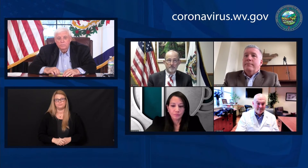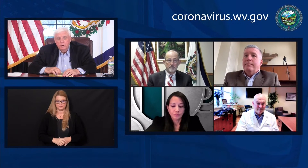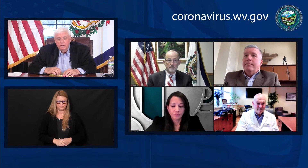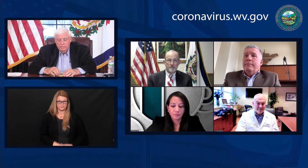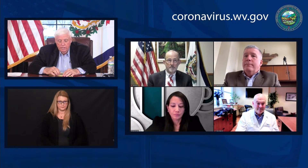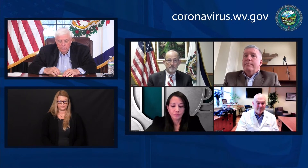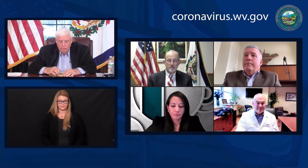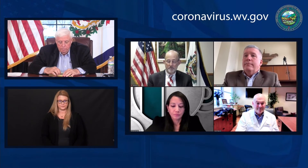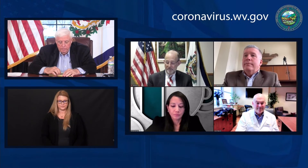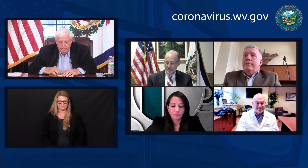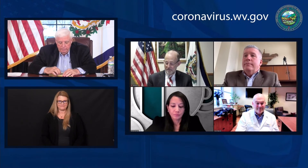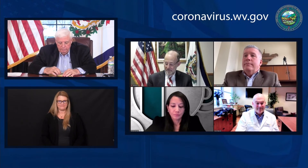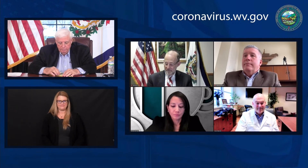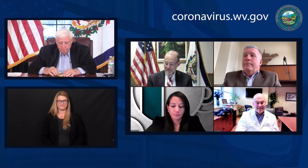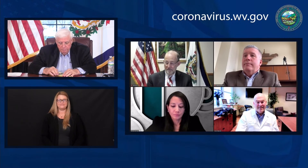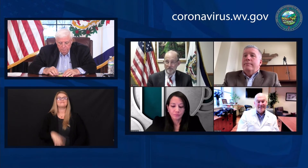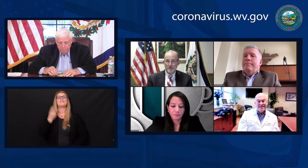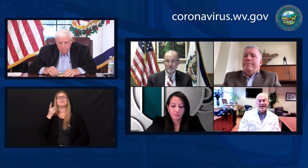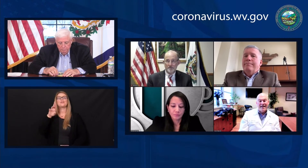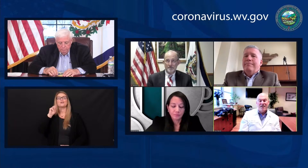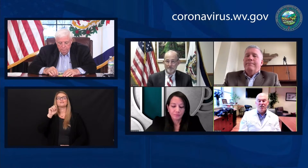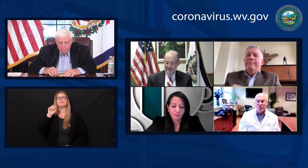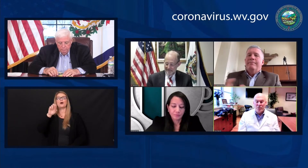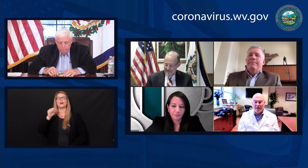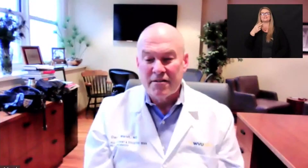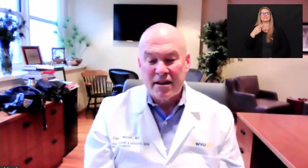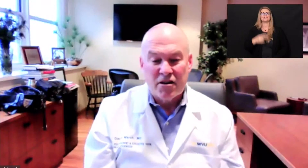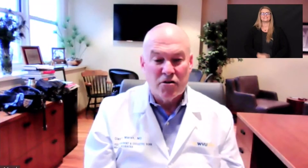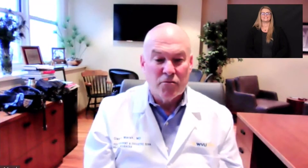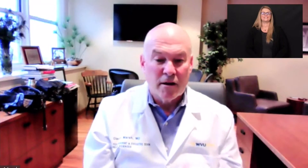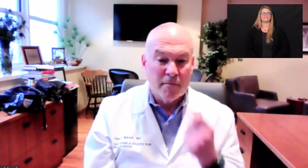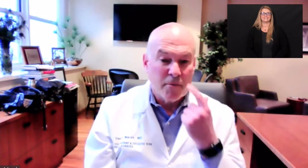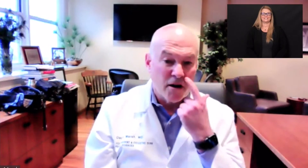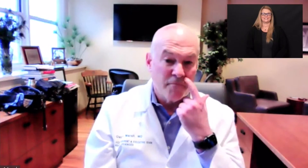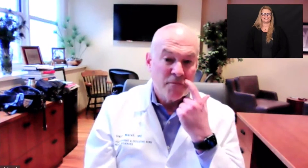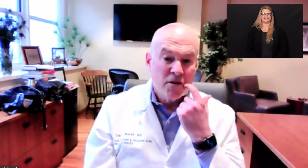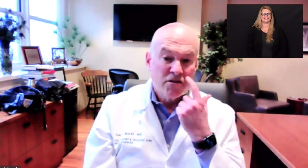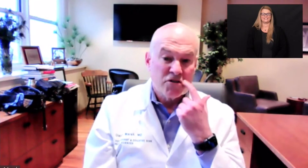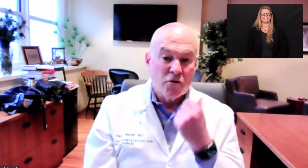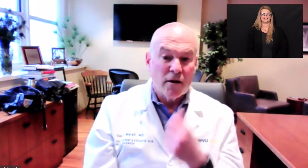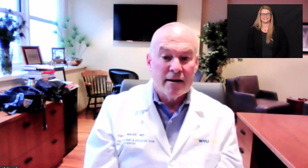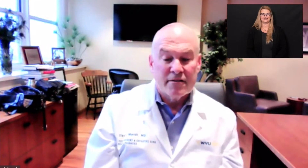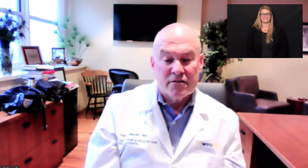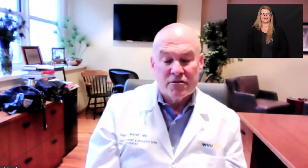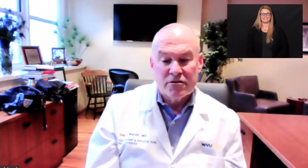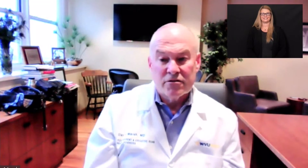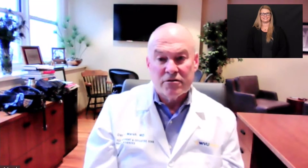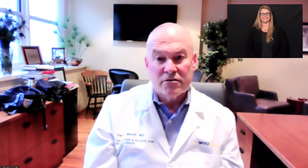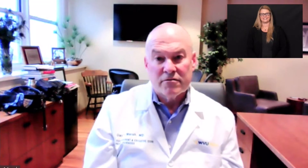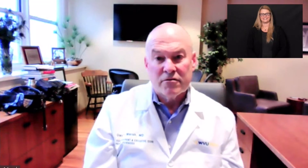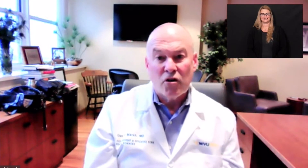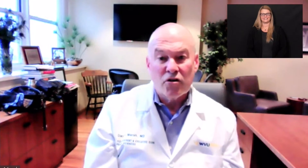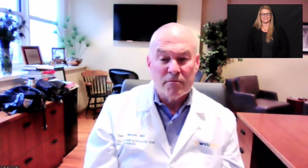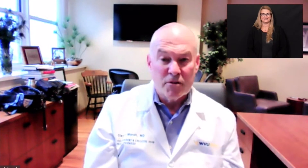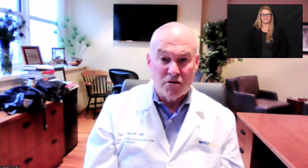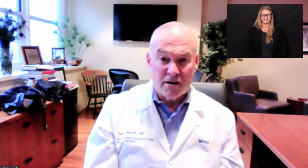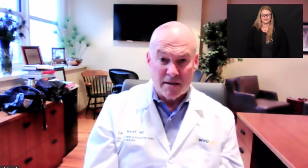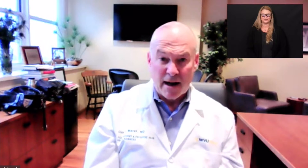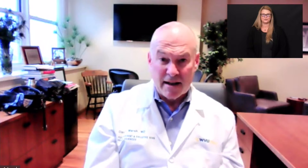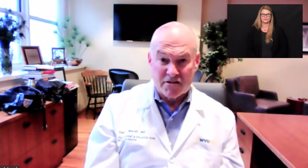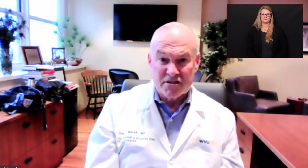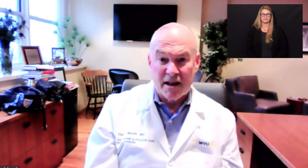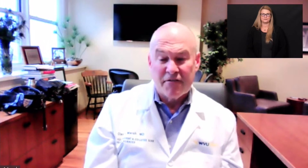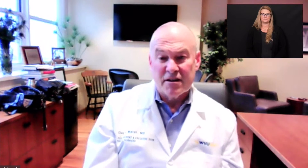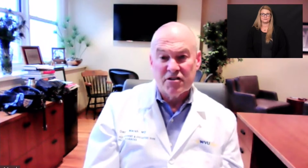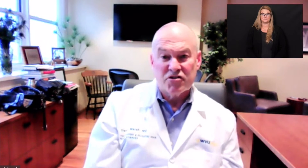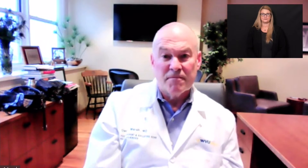Dr. Marsh, go, please. Thank you. Paul. So herd immunity